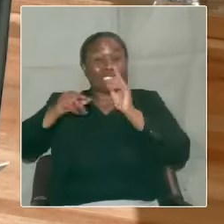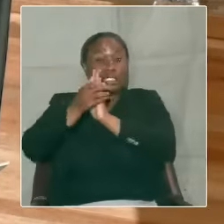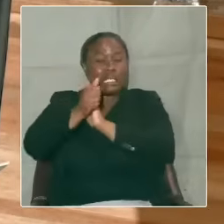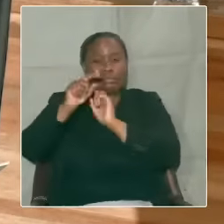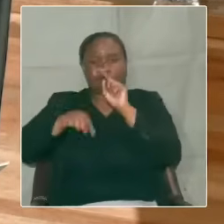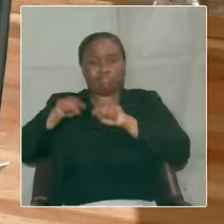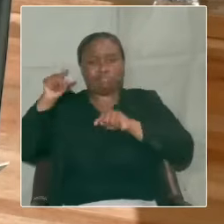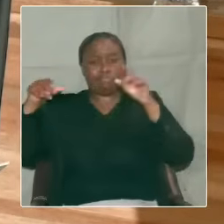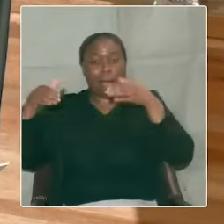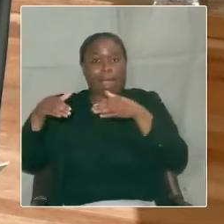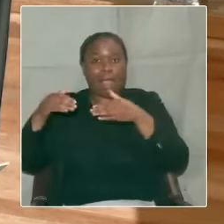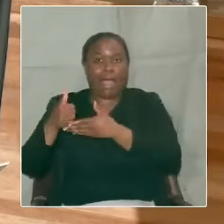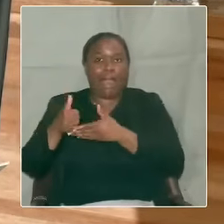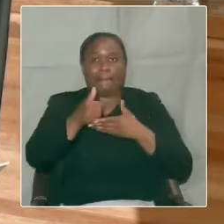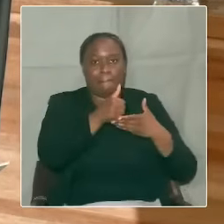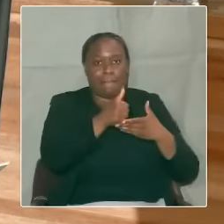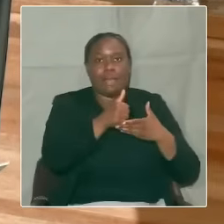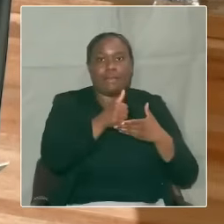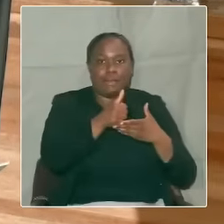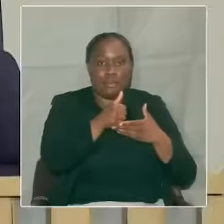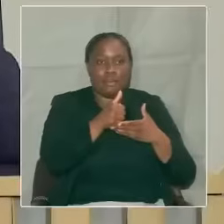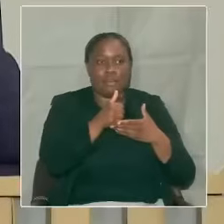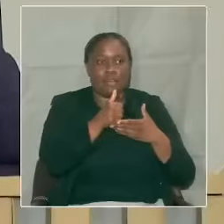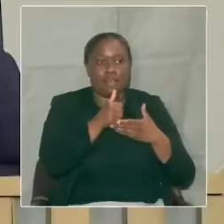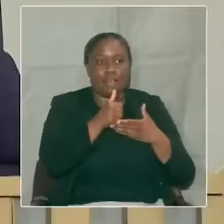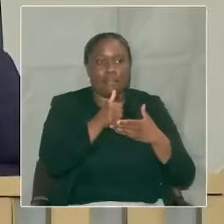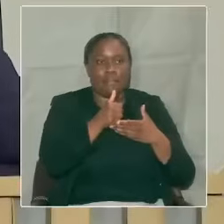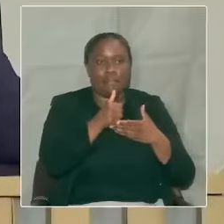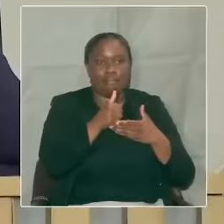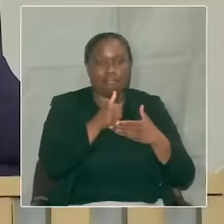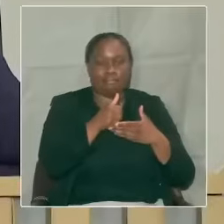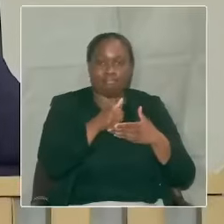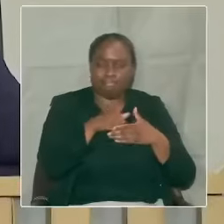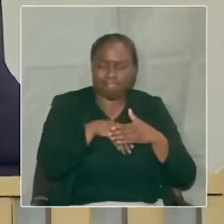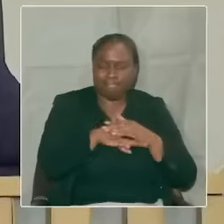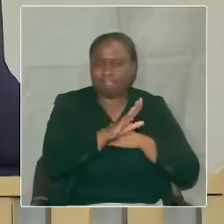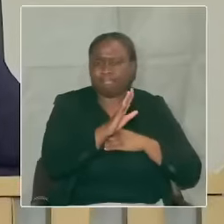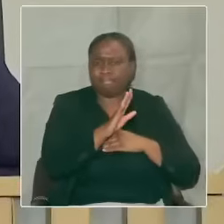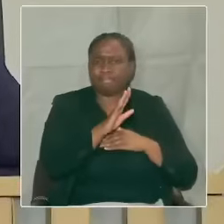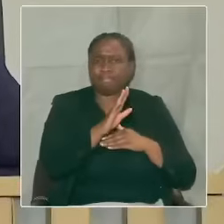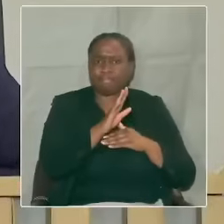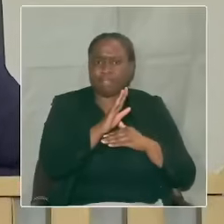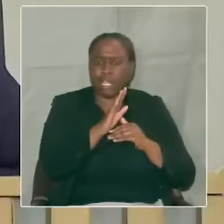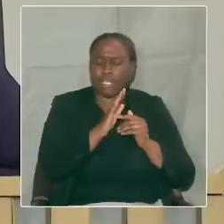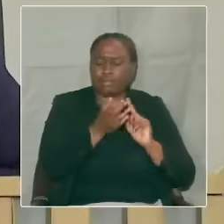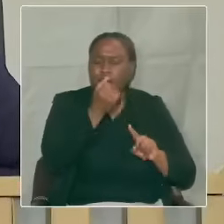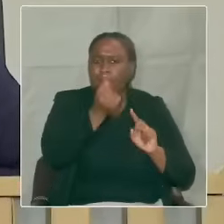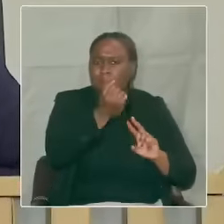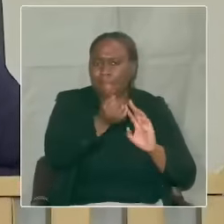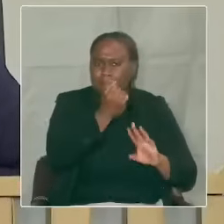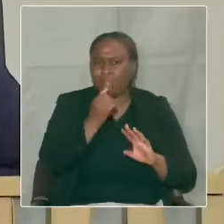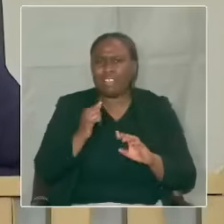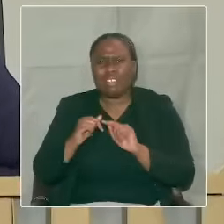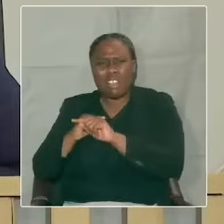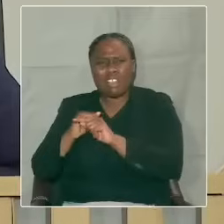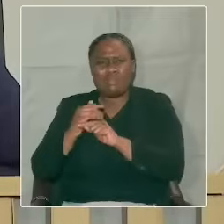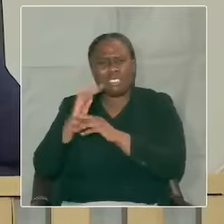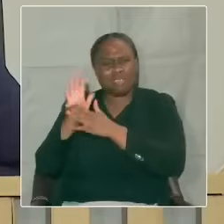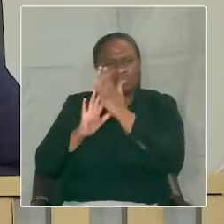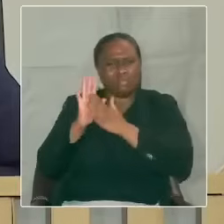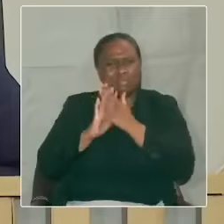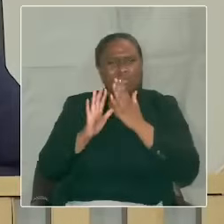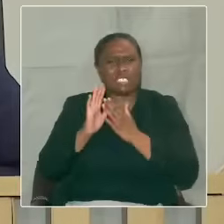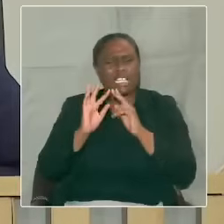you to explain that a bit, the leveraging of expertise from various sectors. What are you talking about?